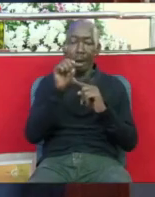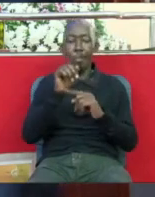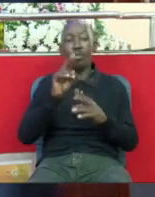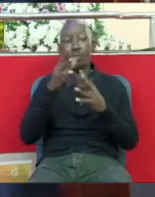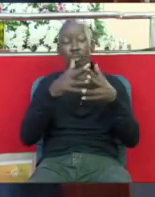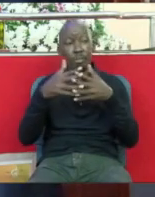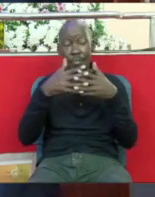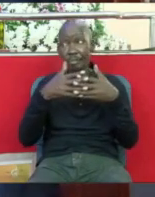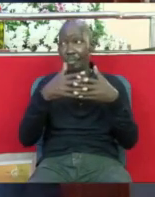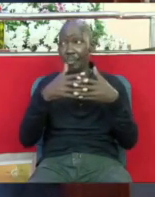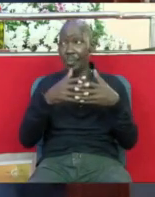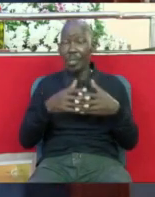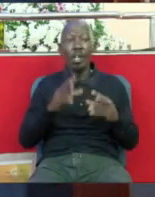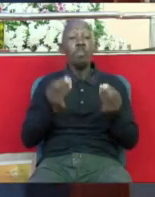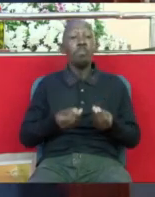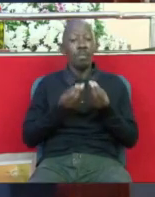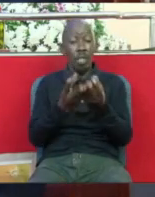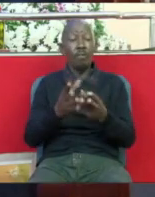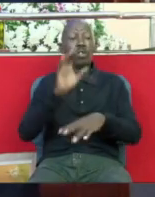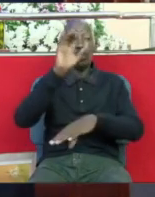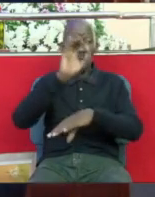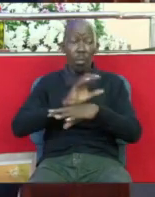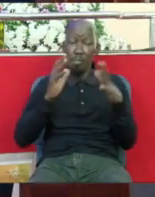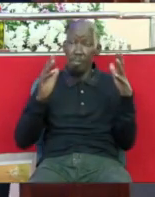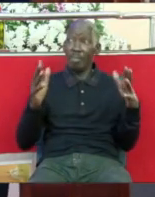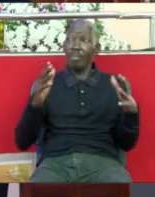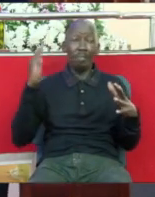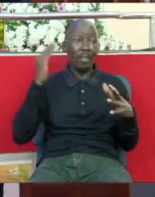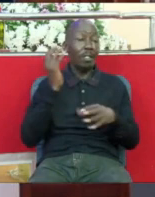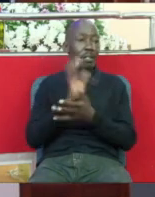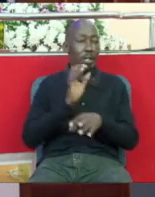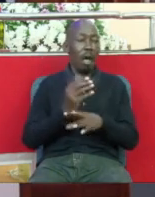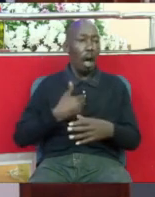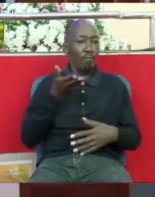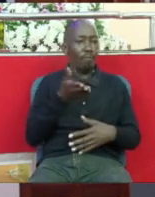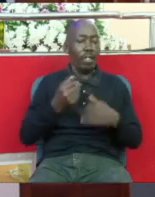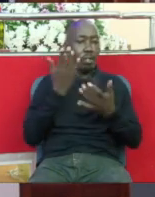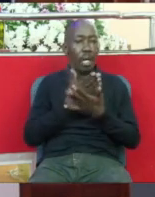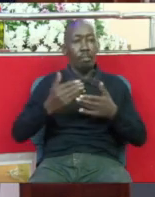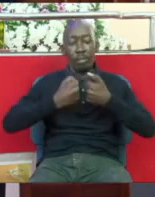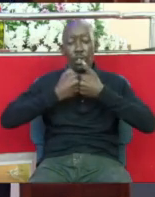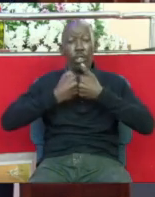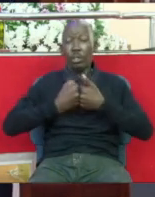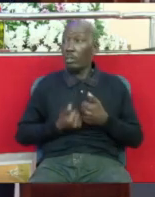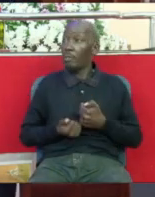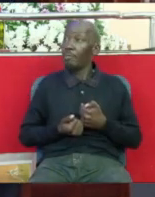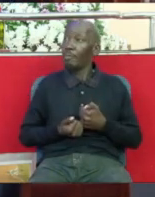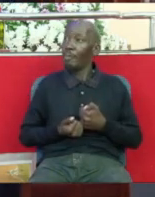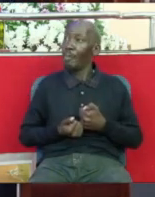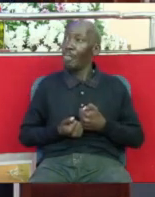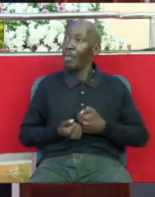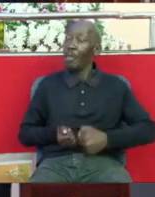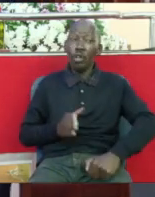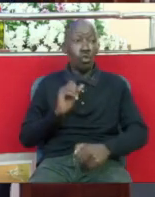Akafika pale Marekani. Gets this big church. Akapewa kanisa lake kubwa. The church has some challenges. Na hiyo kanisa ilikuwa na changamoto. And